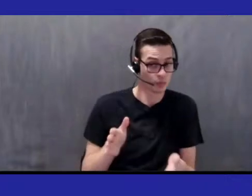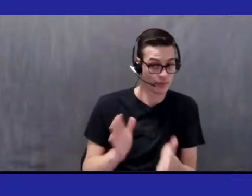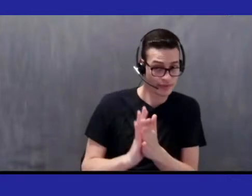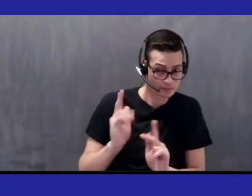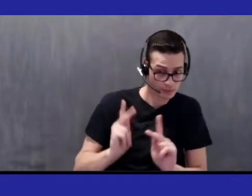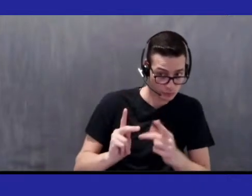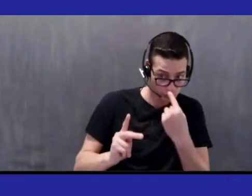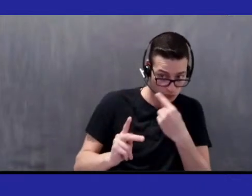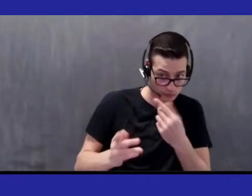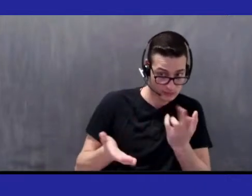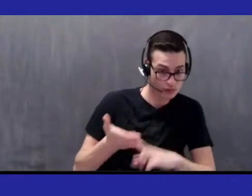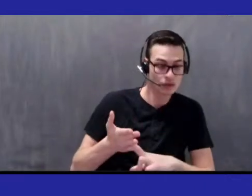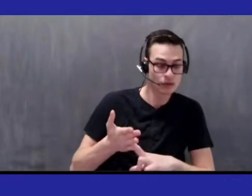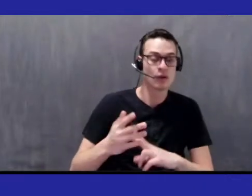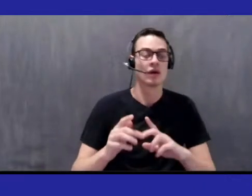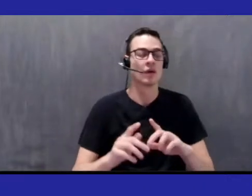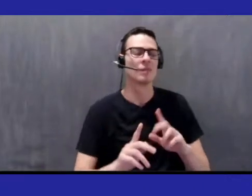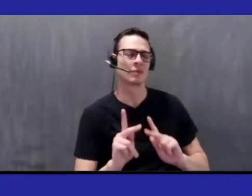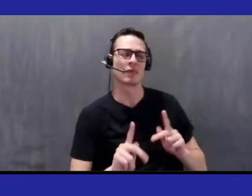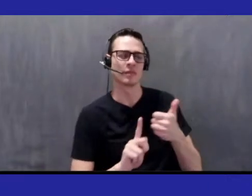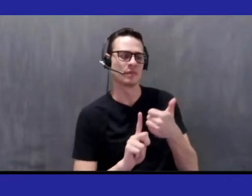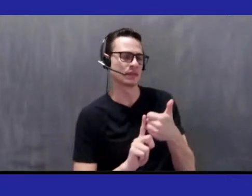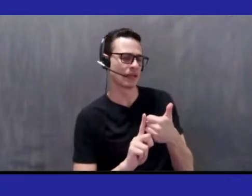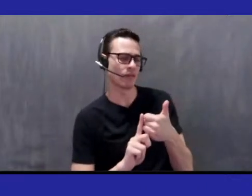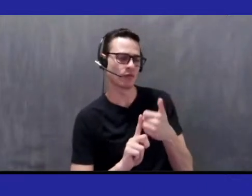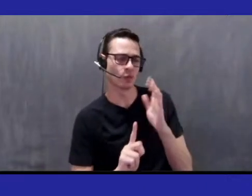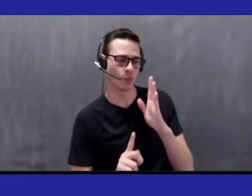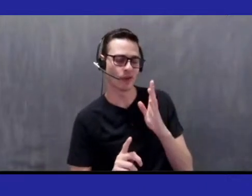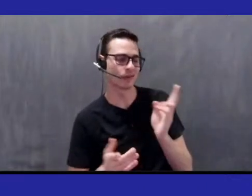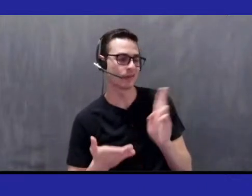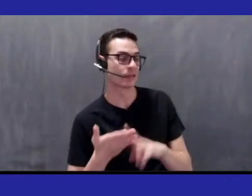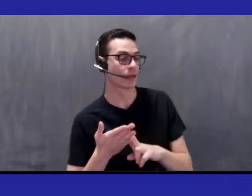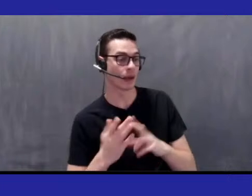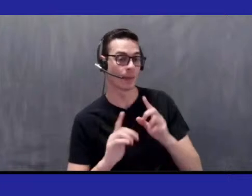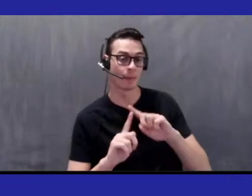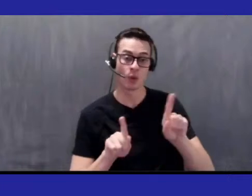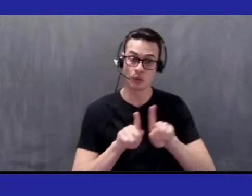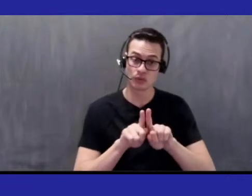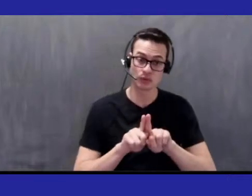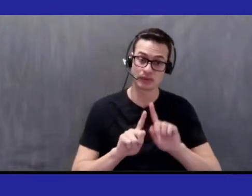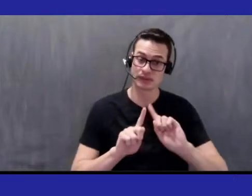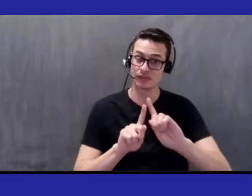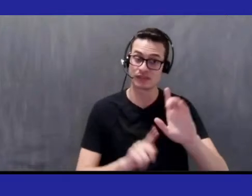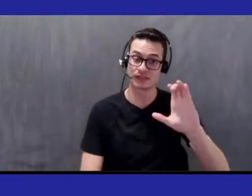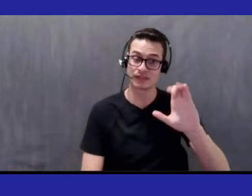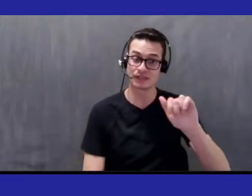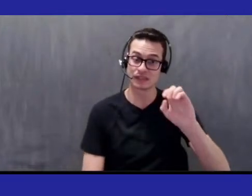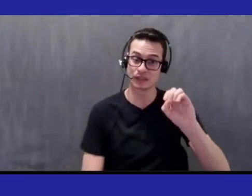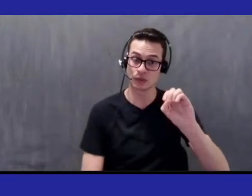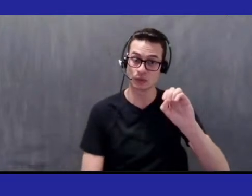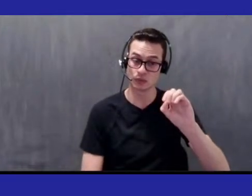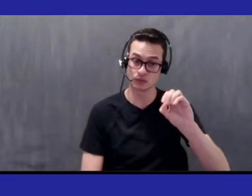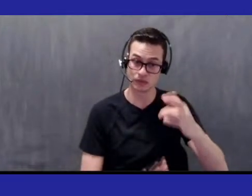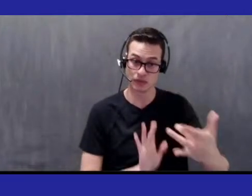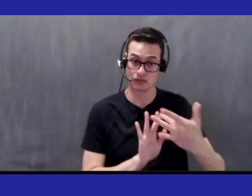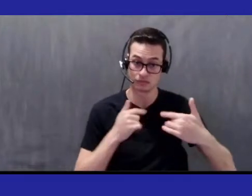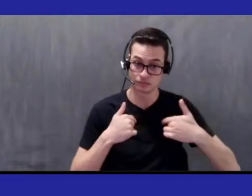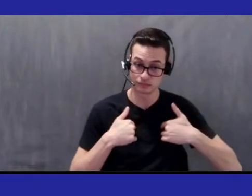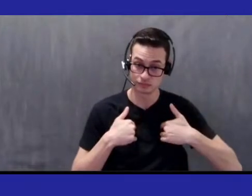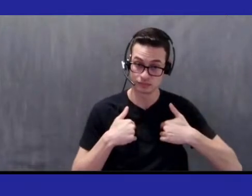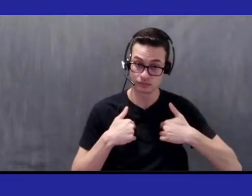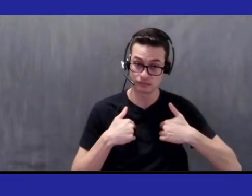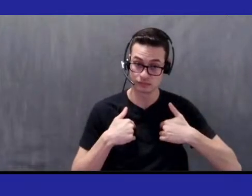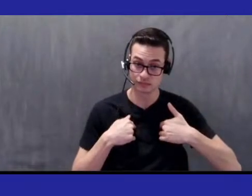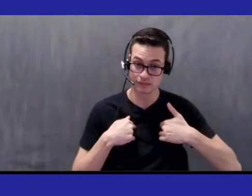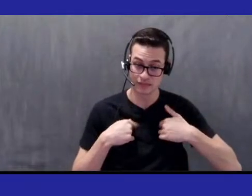this particular year, I've had requests from CEOs, I've had requests from different leaders nominating. I have seen an increase specifically for America's